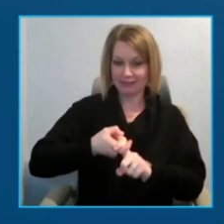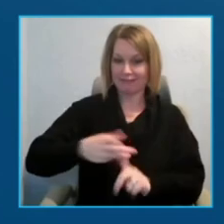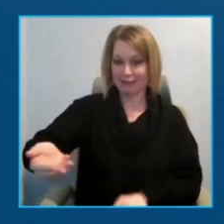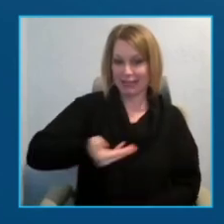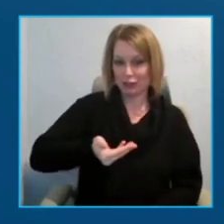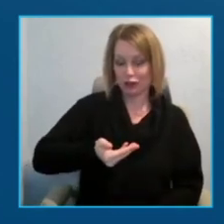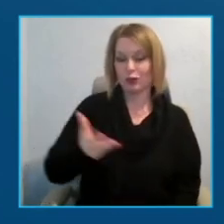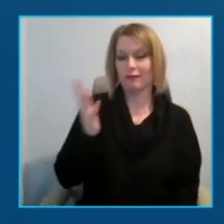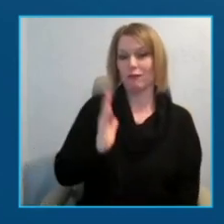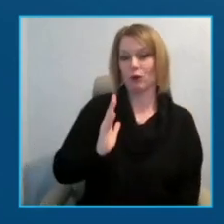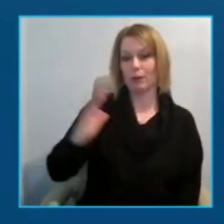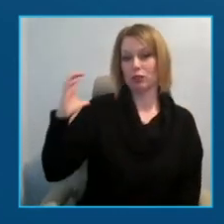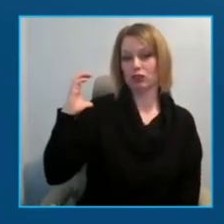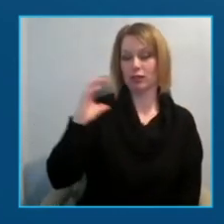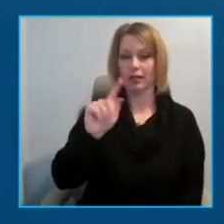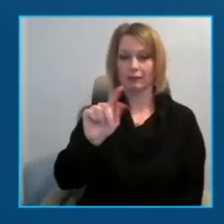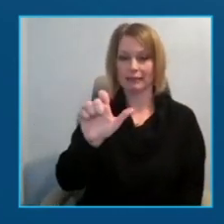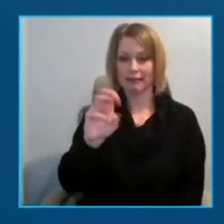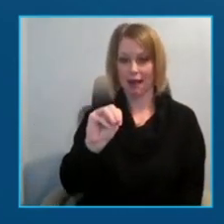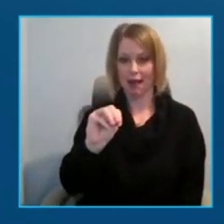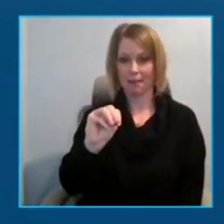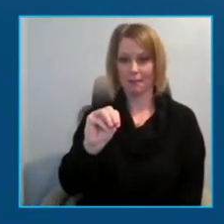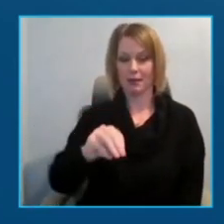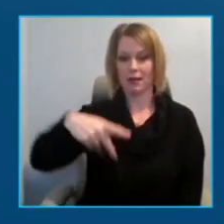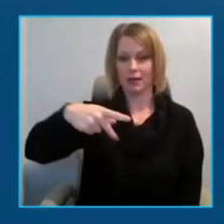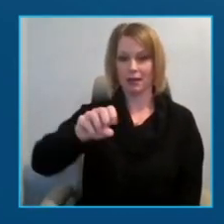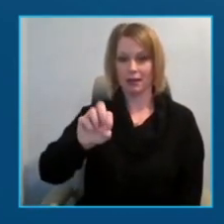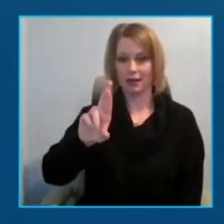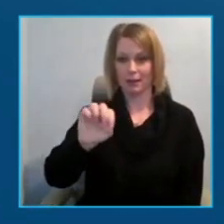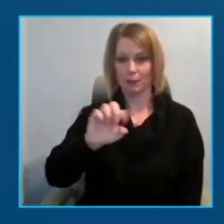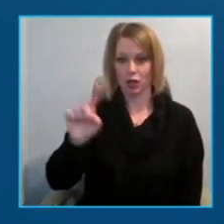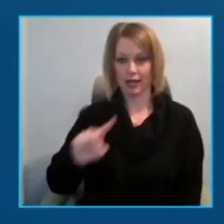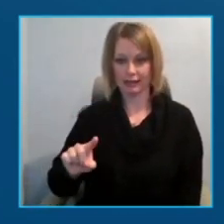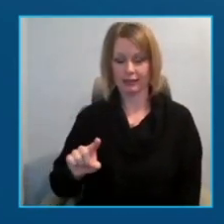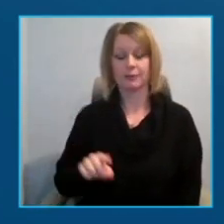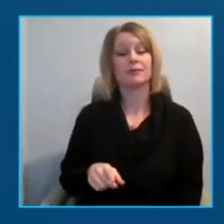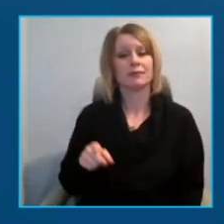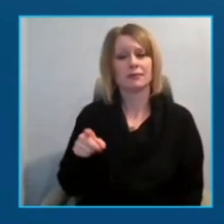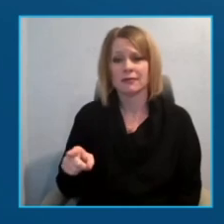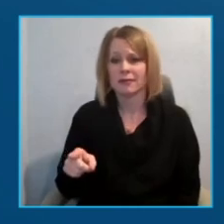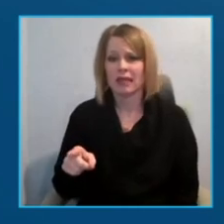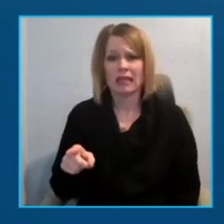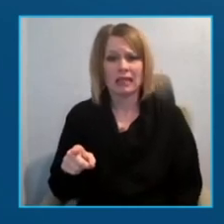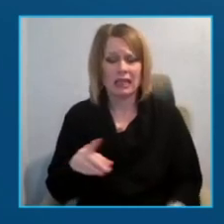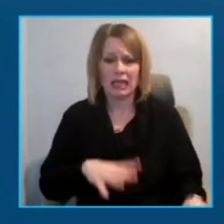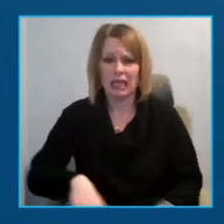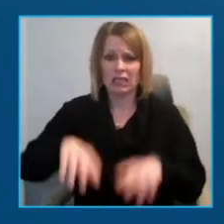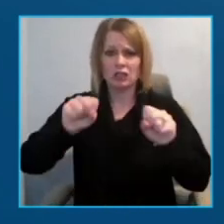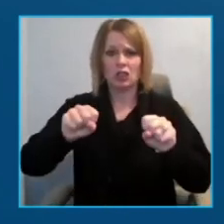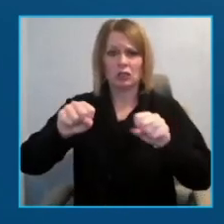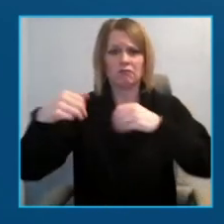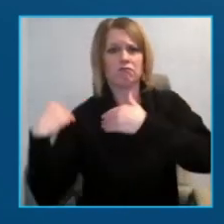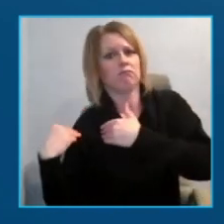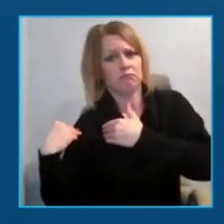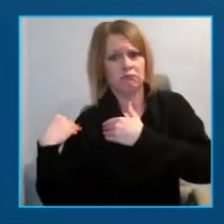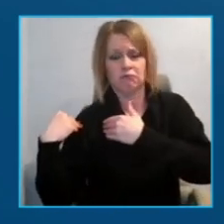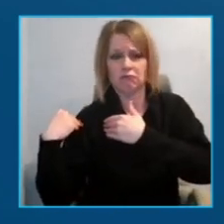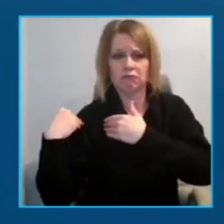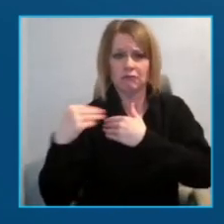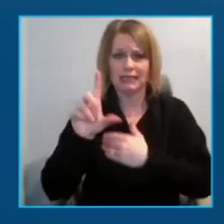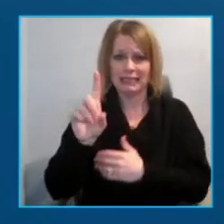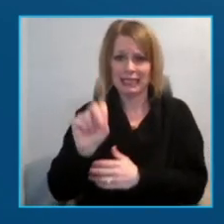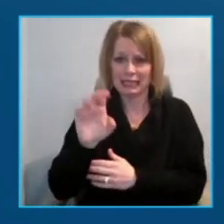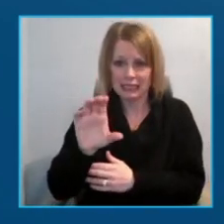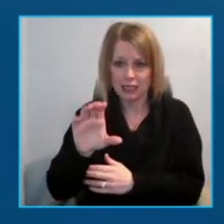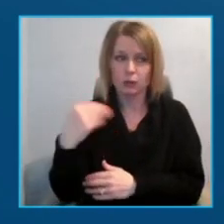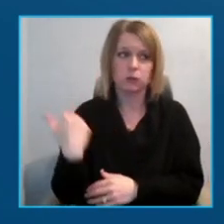Perez. As we all know, Tom took over the DNC at a time when it faced many challenges. Coming